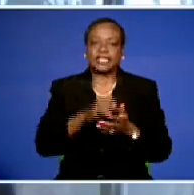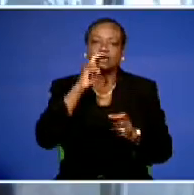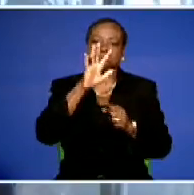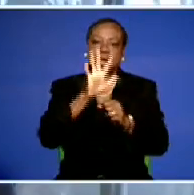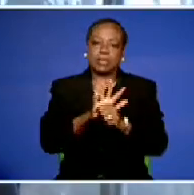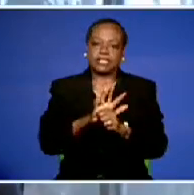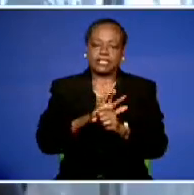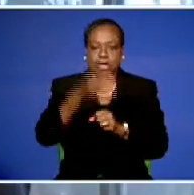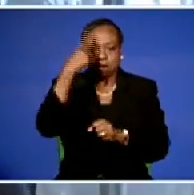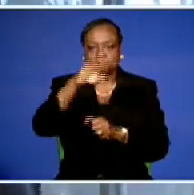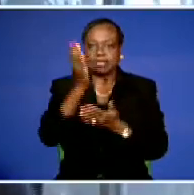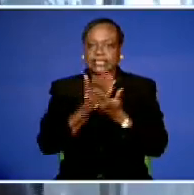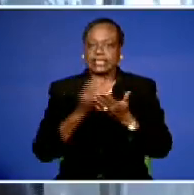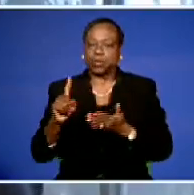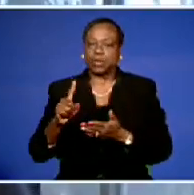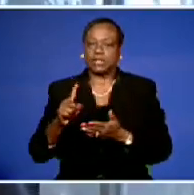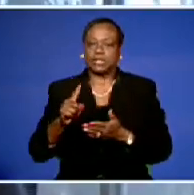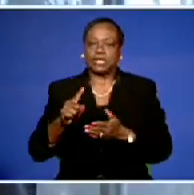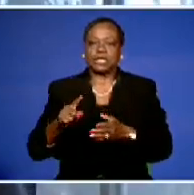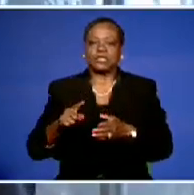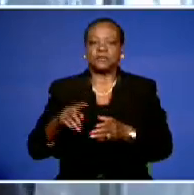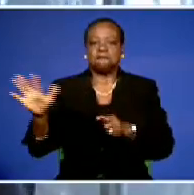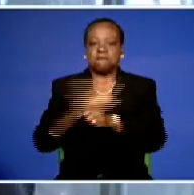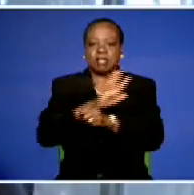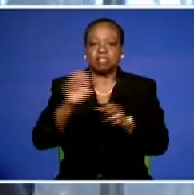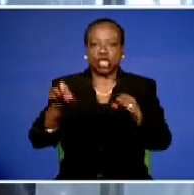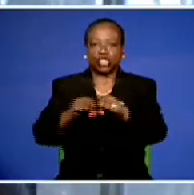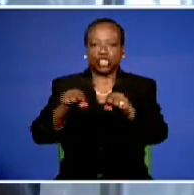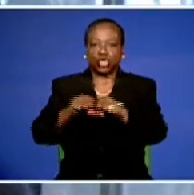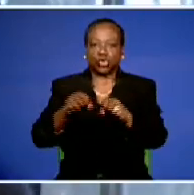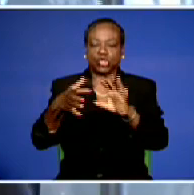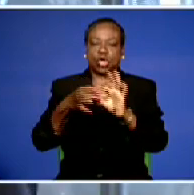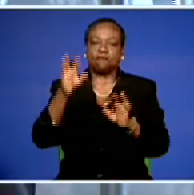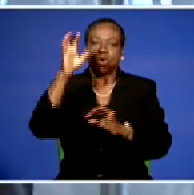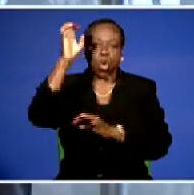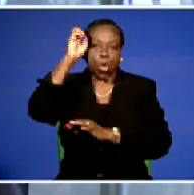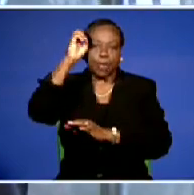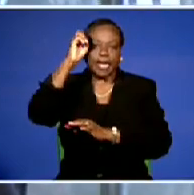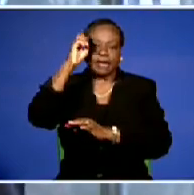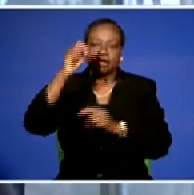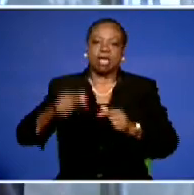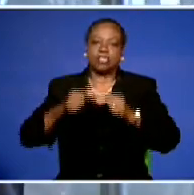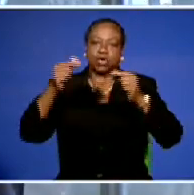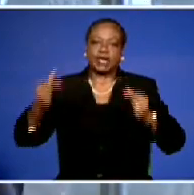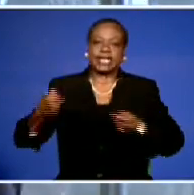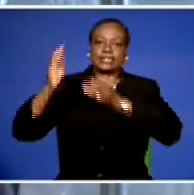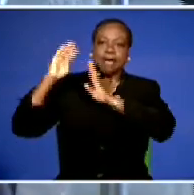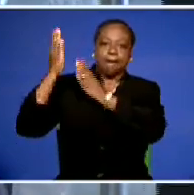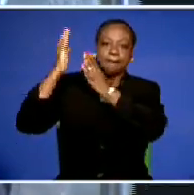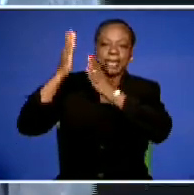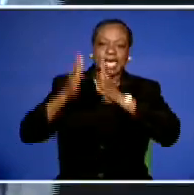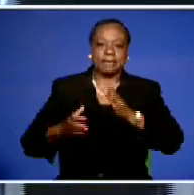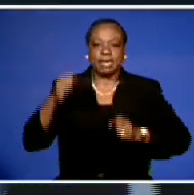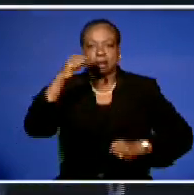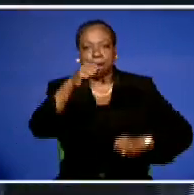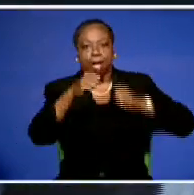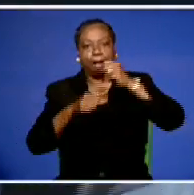who would fulfill the shoes of Obed, the greatest Bahamian boxing ever.